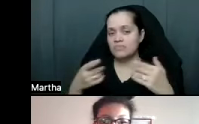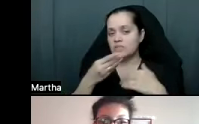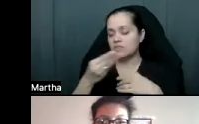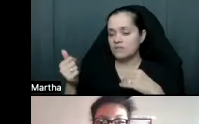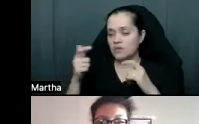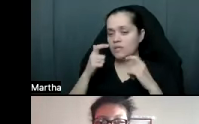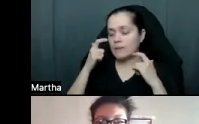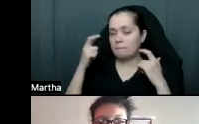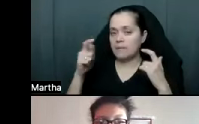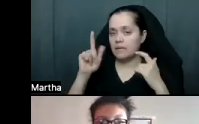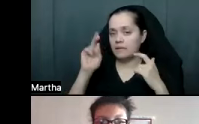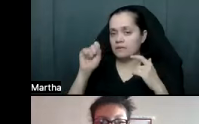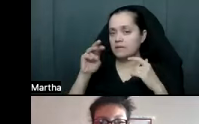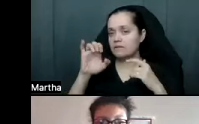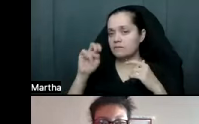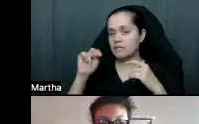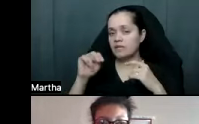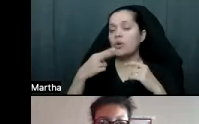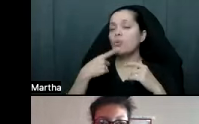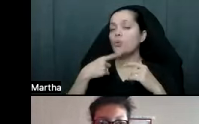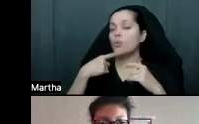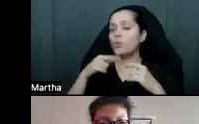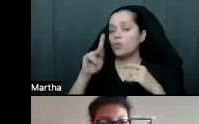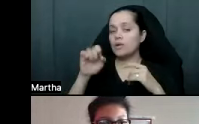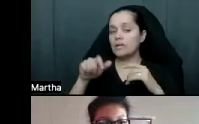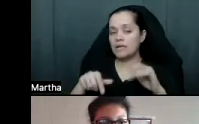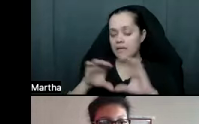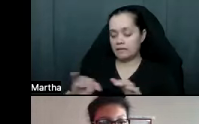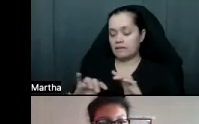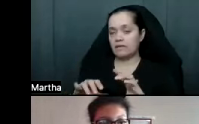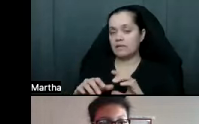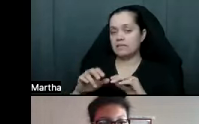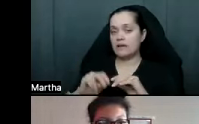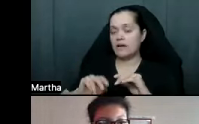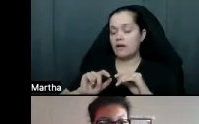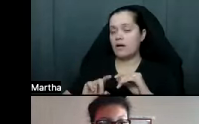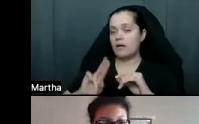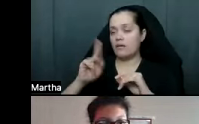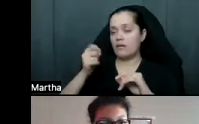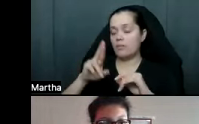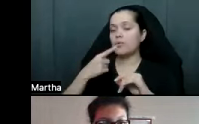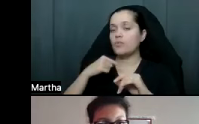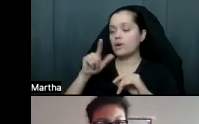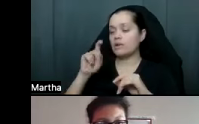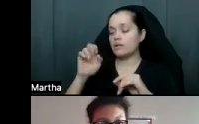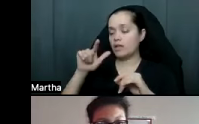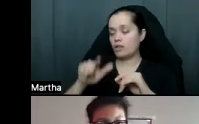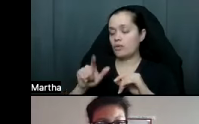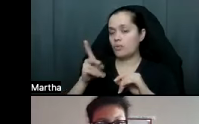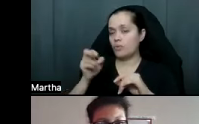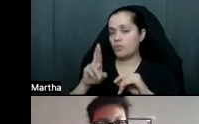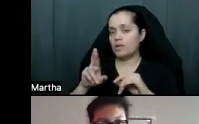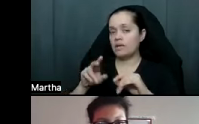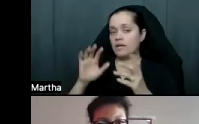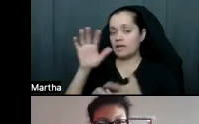lakes in Minnesota. Red Lake, which you see at the bottom, is split into Upper Red Lake and Lower Red Lake. Combined, it's number